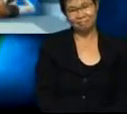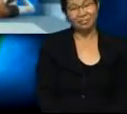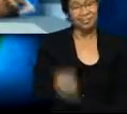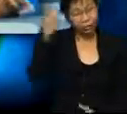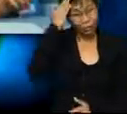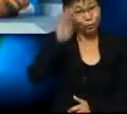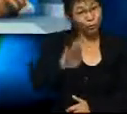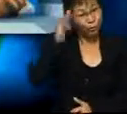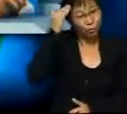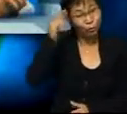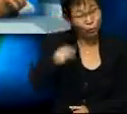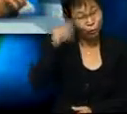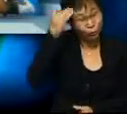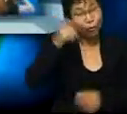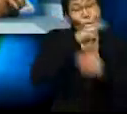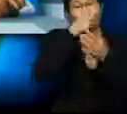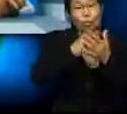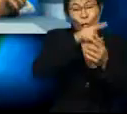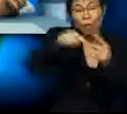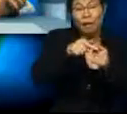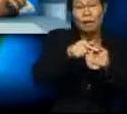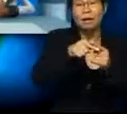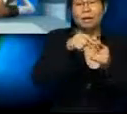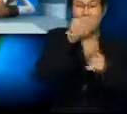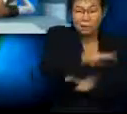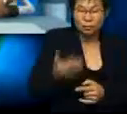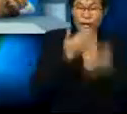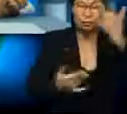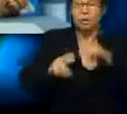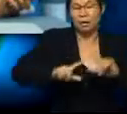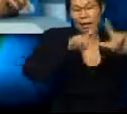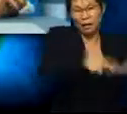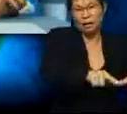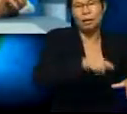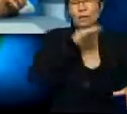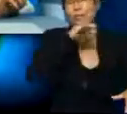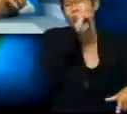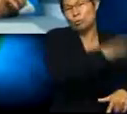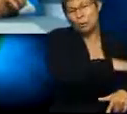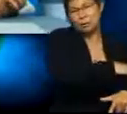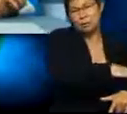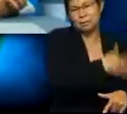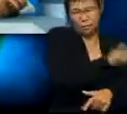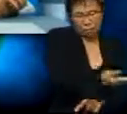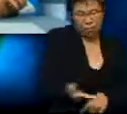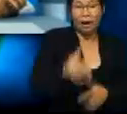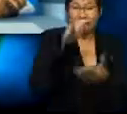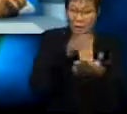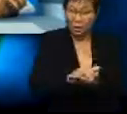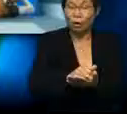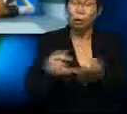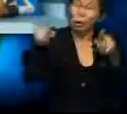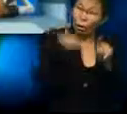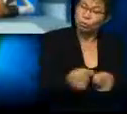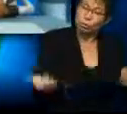You know, whenever something is burned, it leaves behind waste products. And that